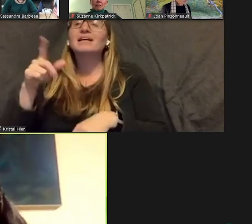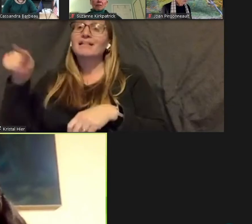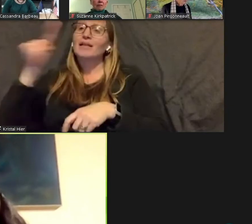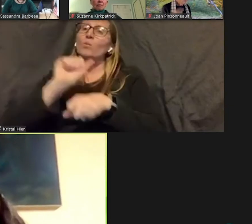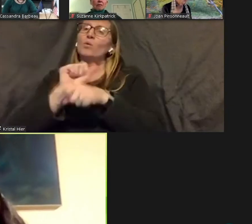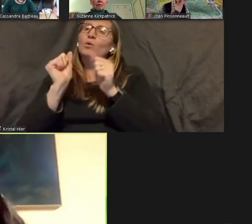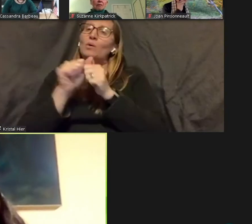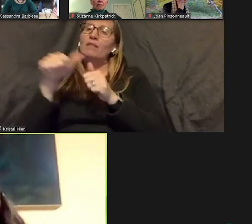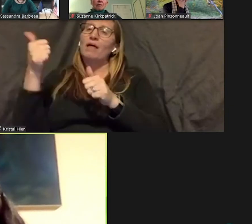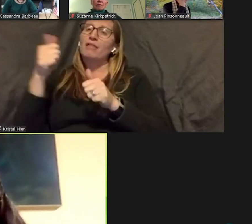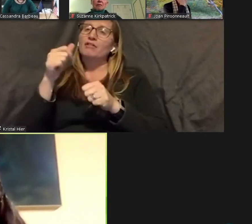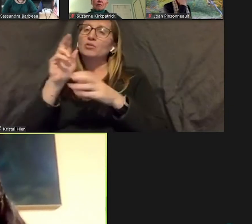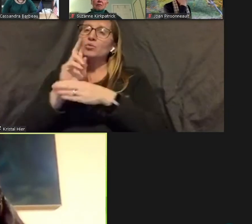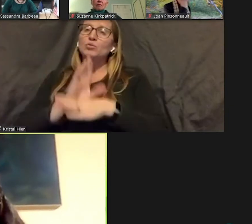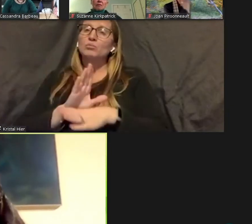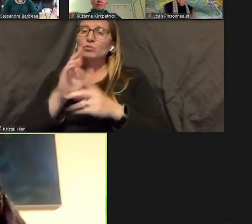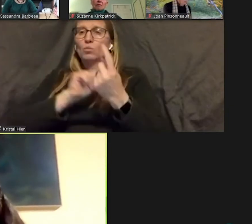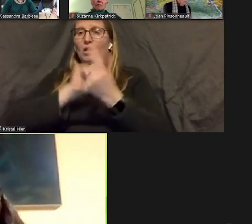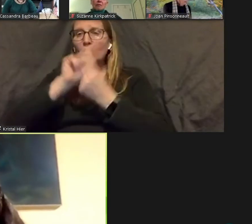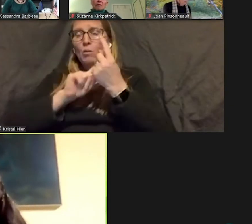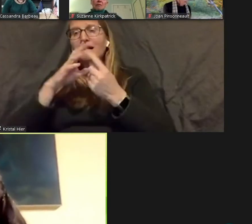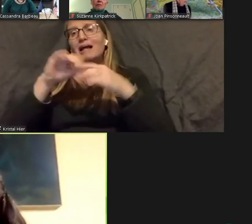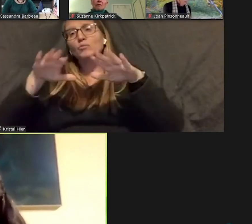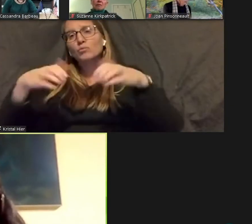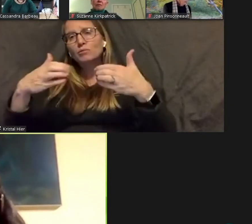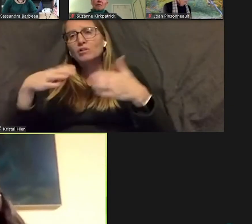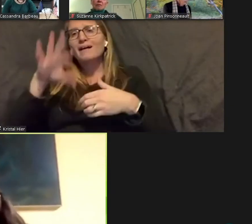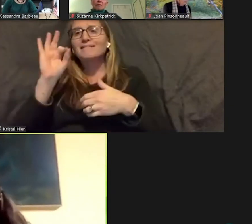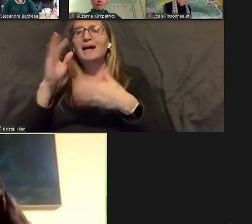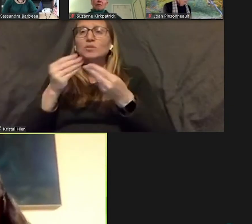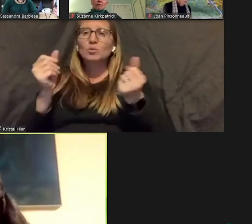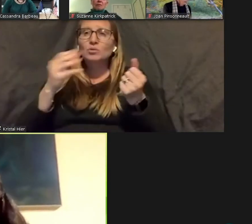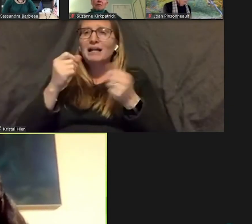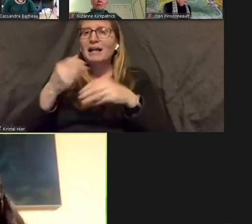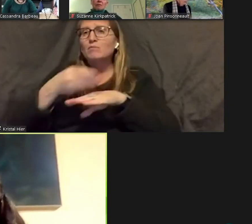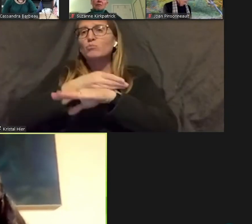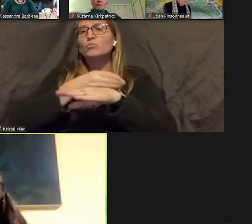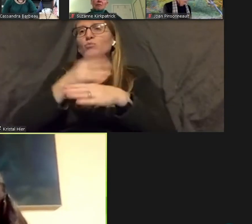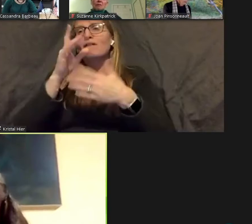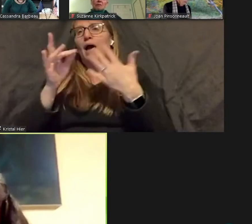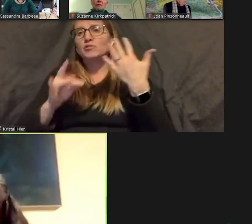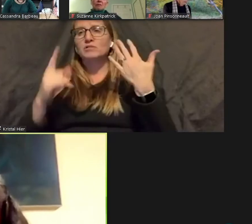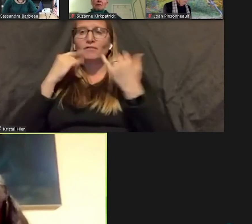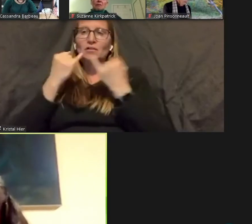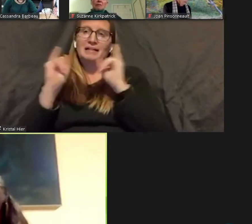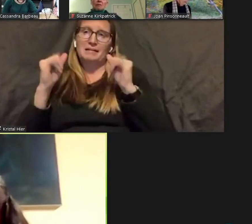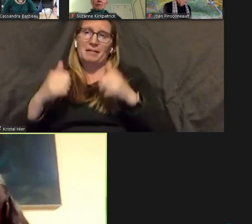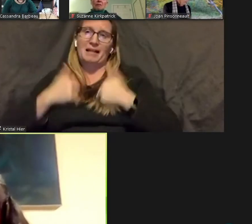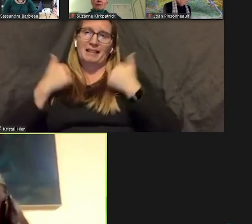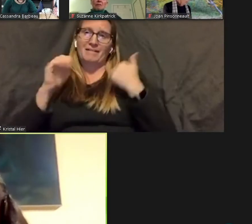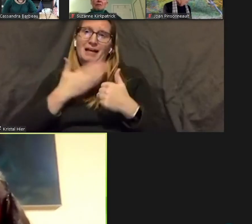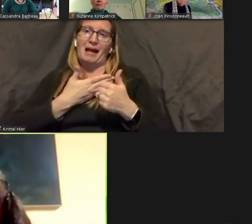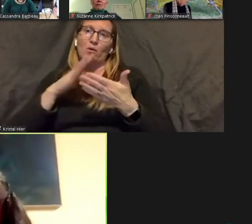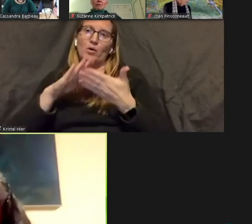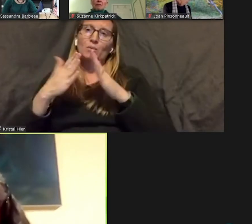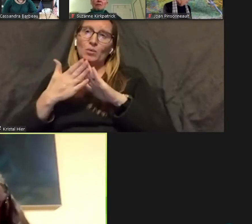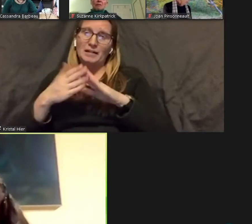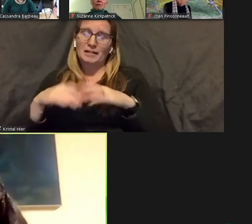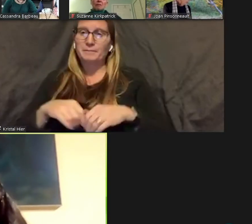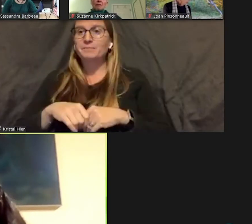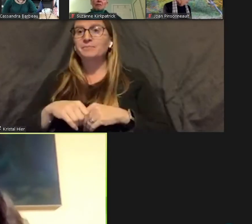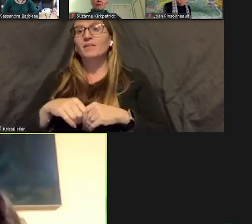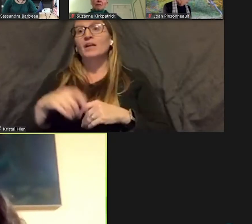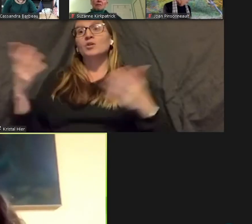one-on-one and in groups to find solutions and improve options for independent living in our communities. So we're here